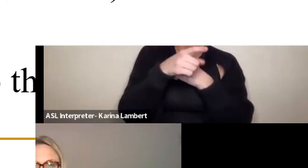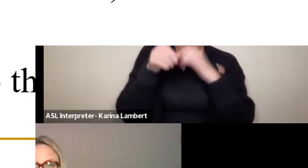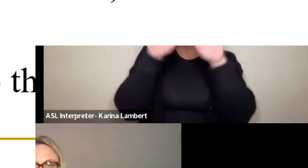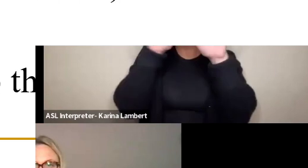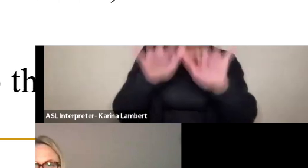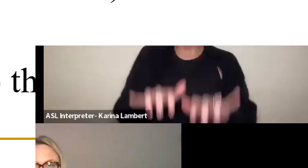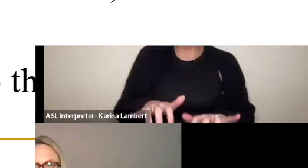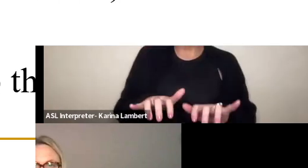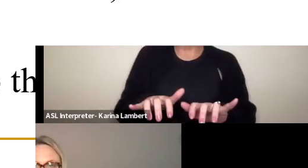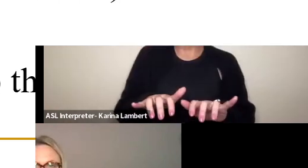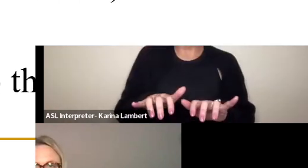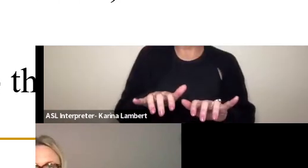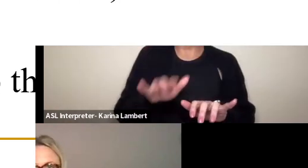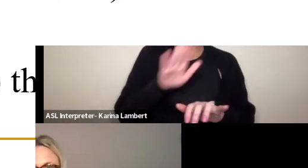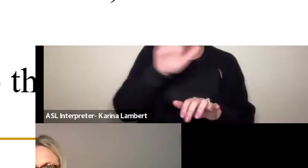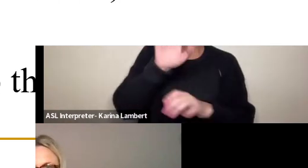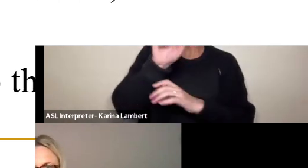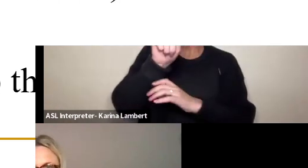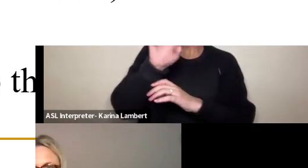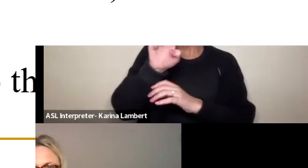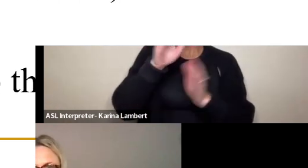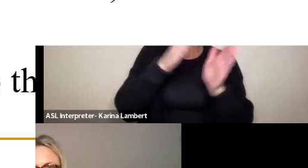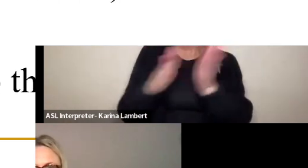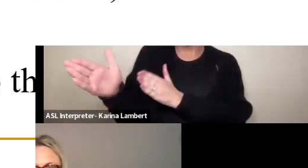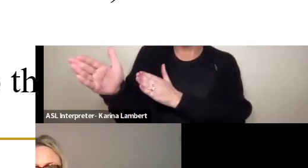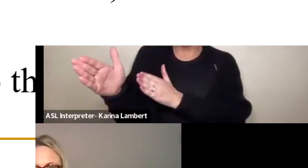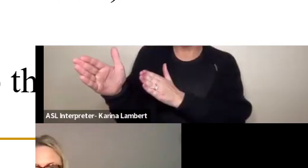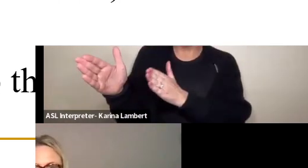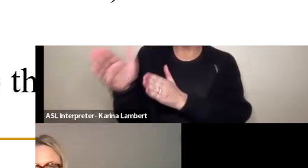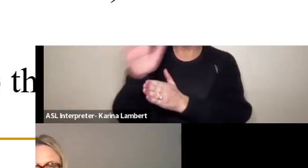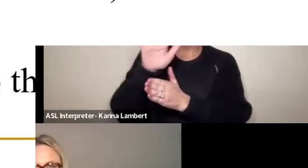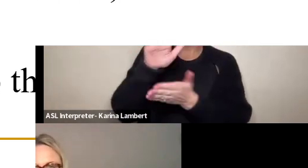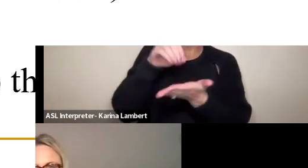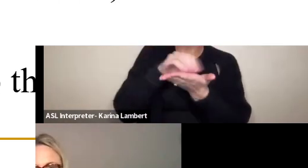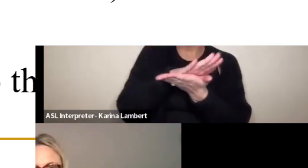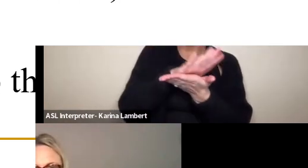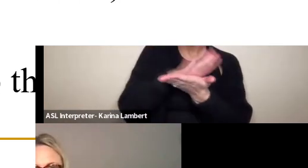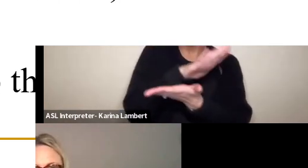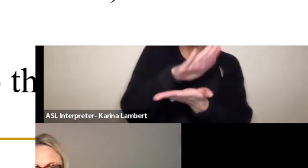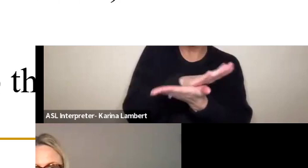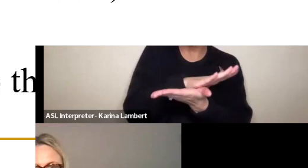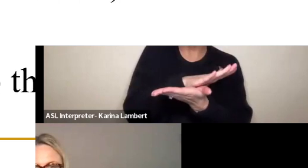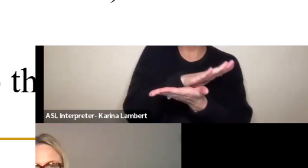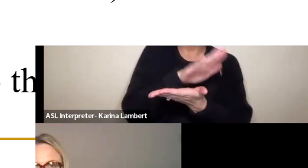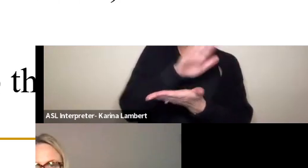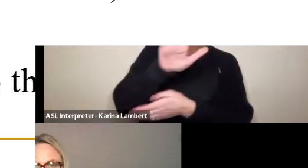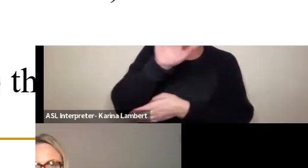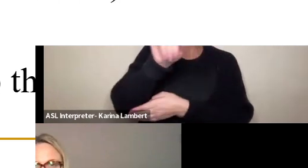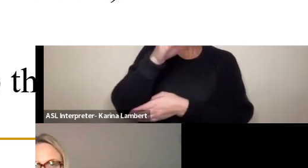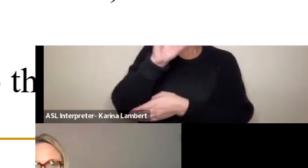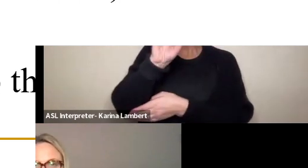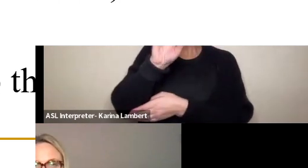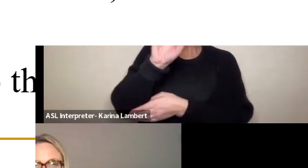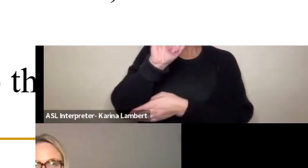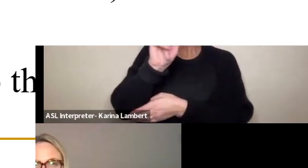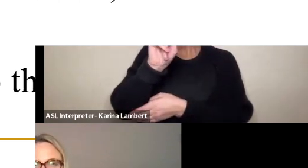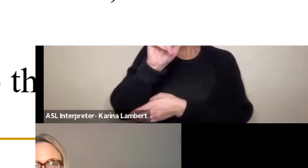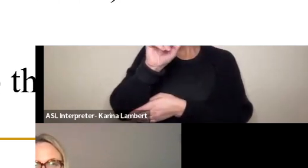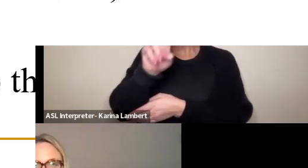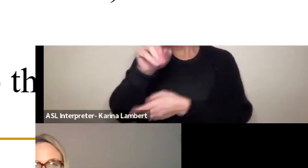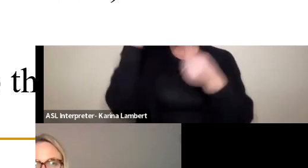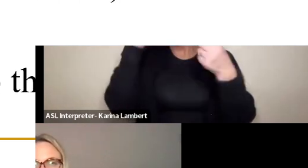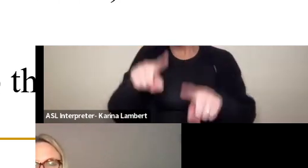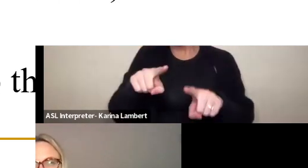drafting your estate plan and your documents, your joinder agreement, a lot can